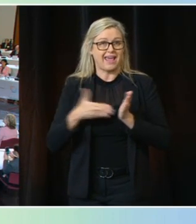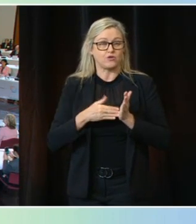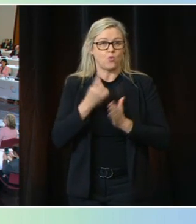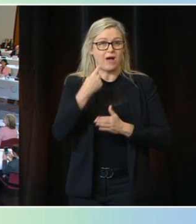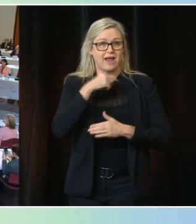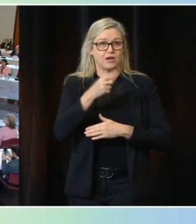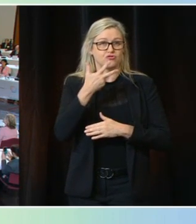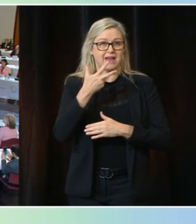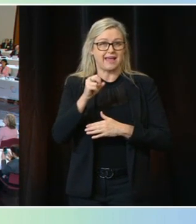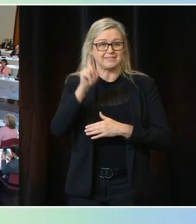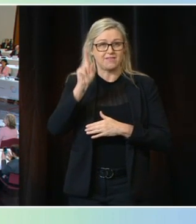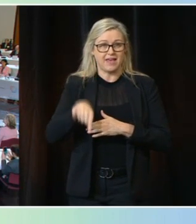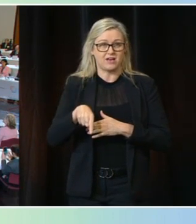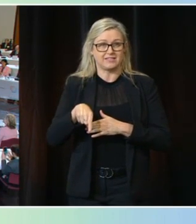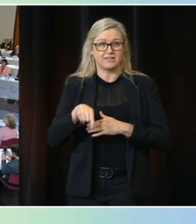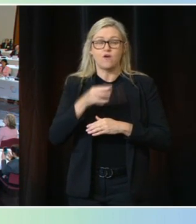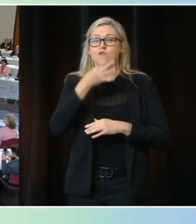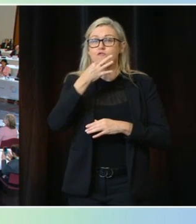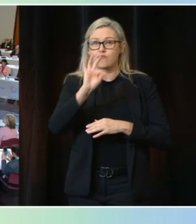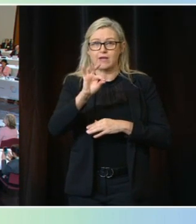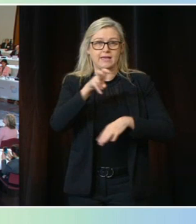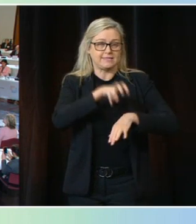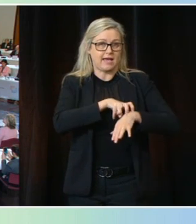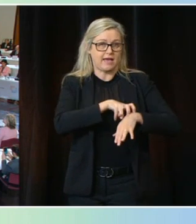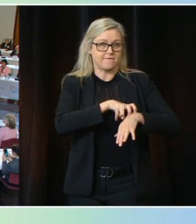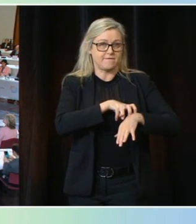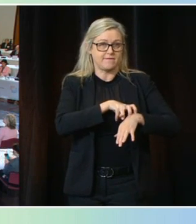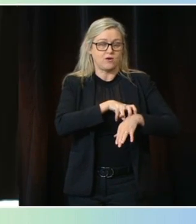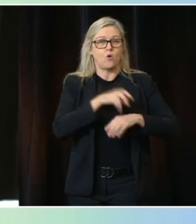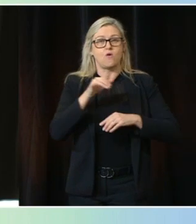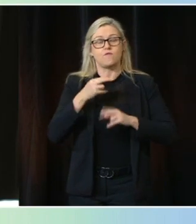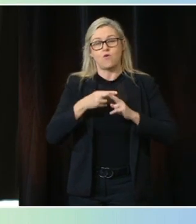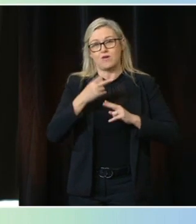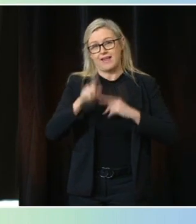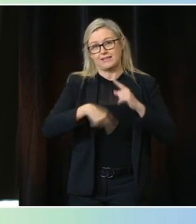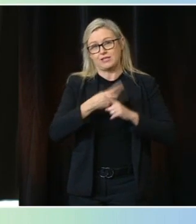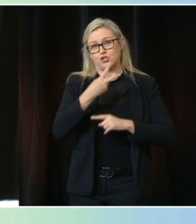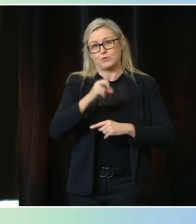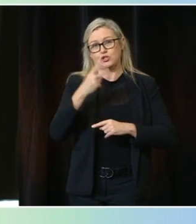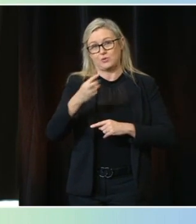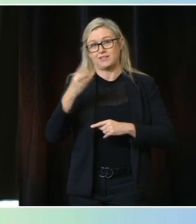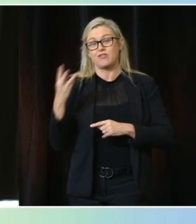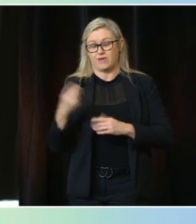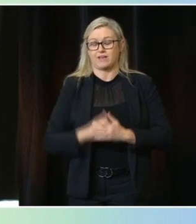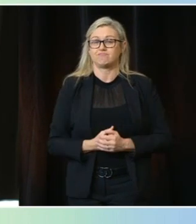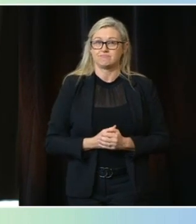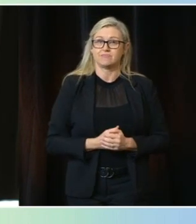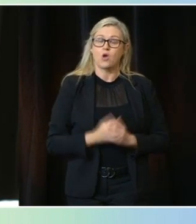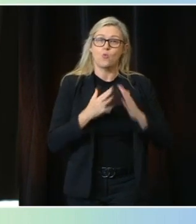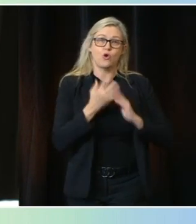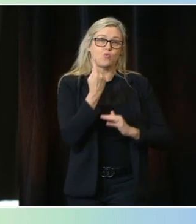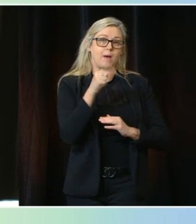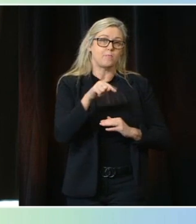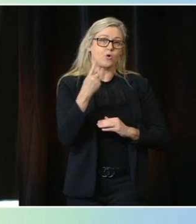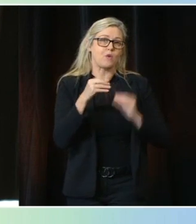000 fee-free take places for 2023. this is a 1.1 billion